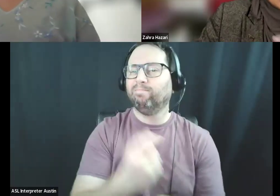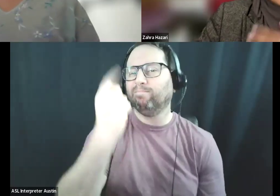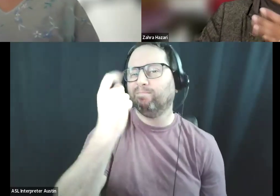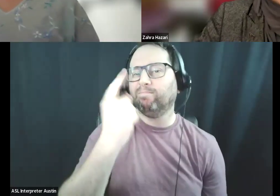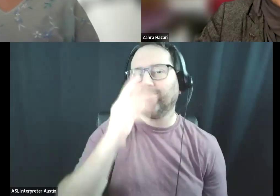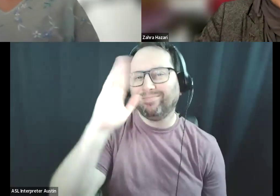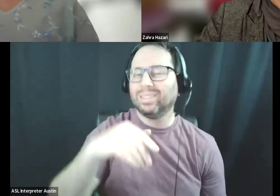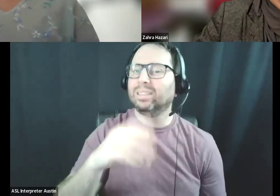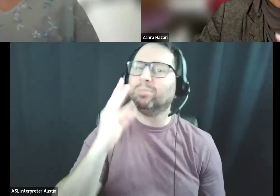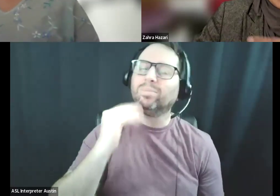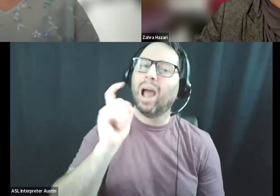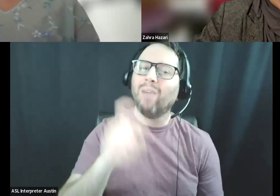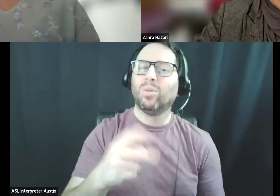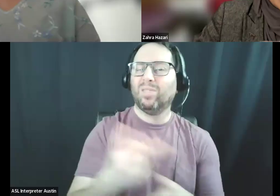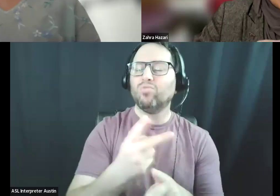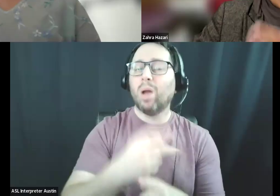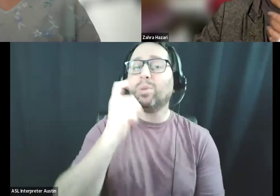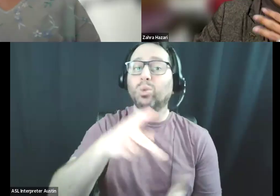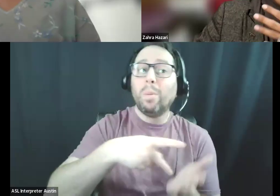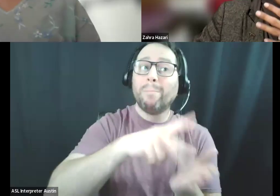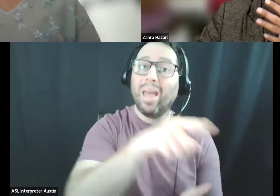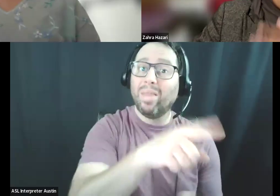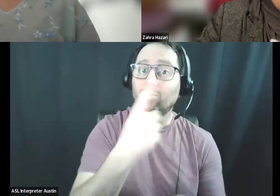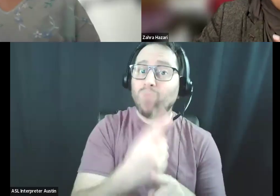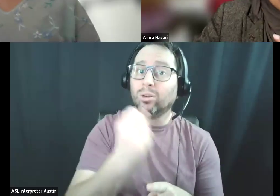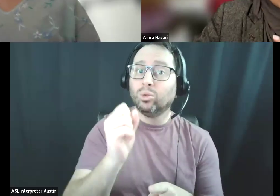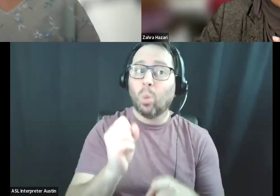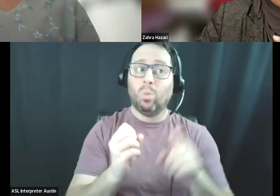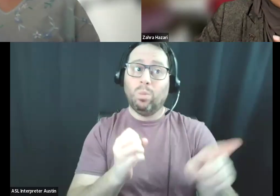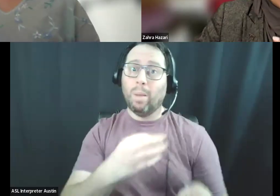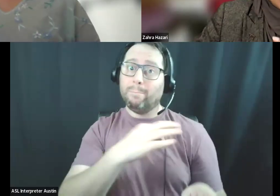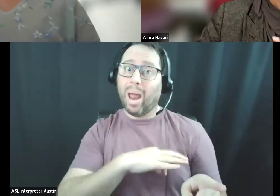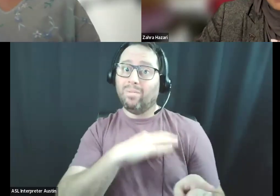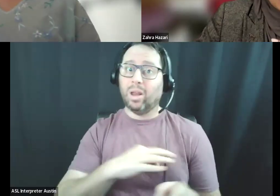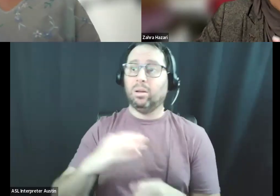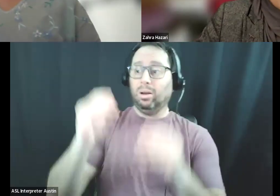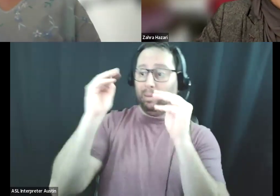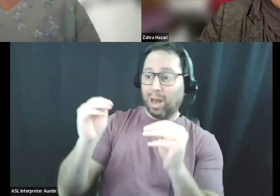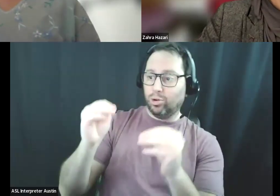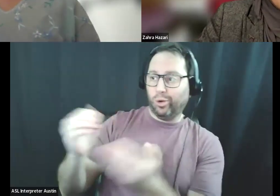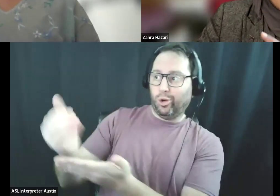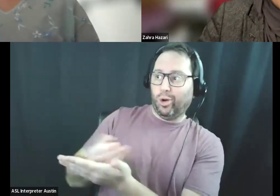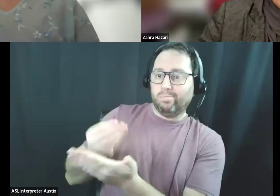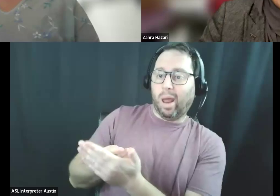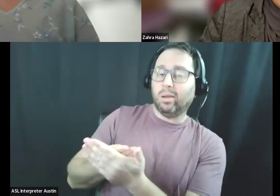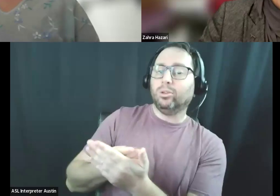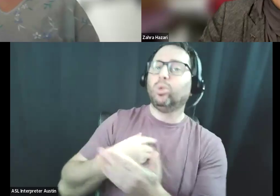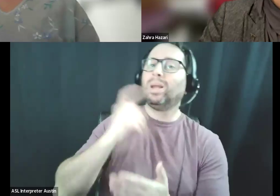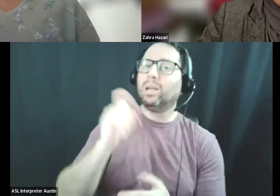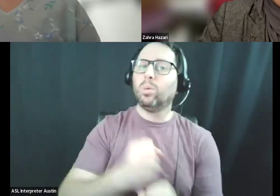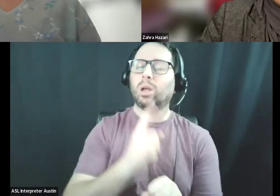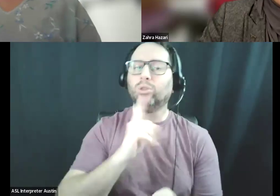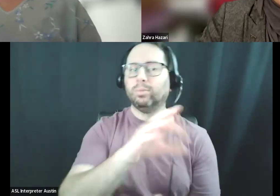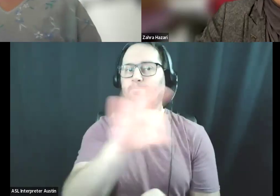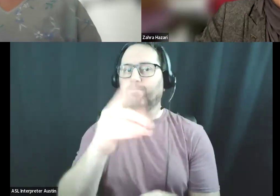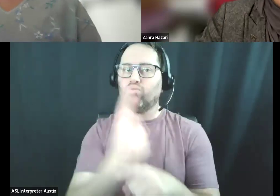them, it's like a benefit to them, right? But then also focusing them in the training